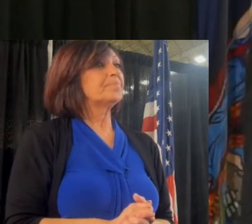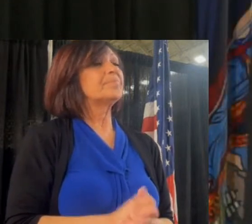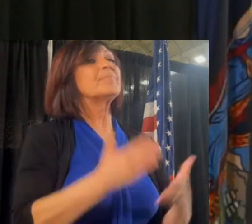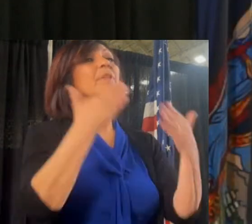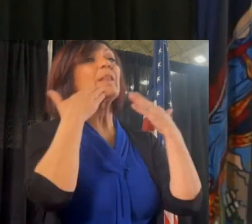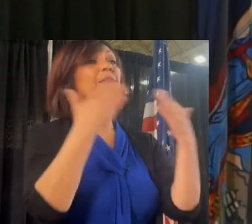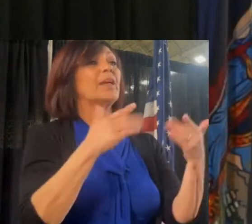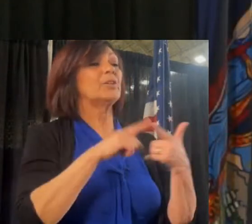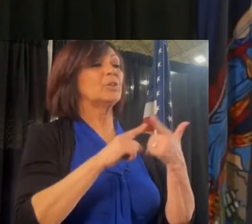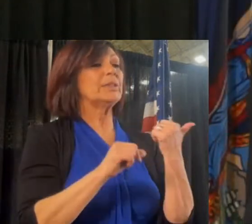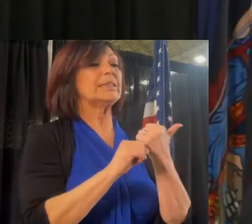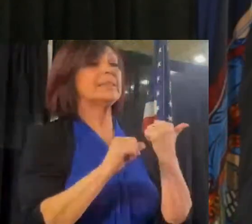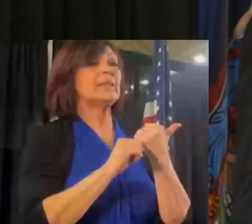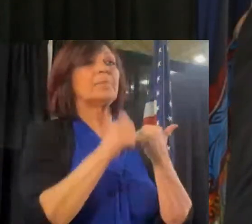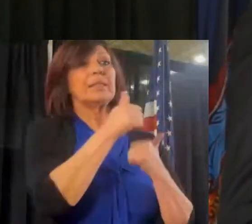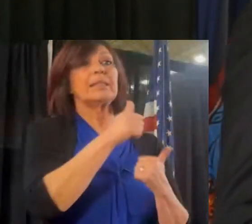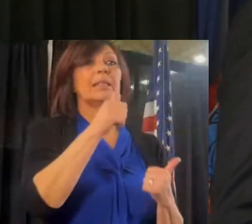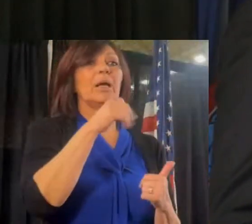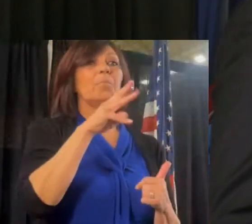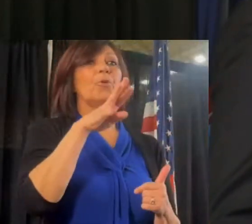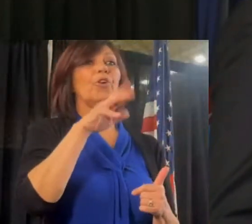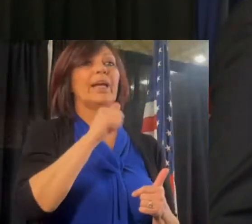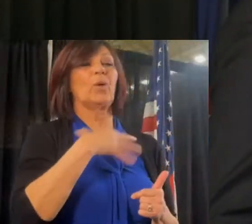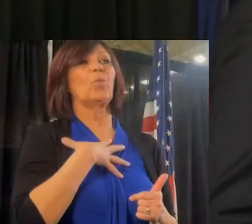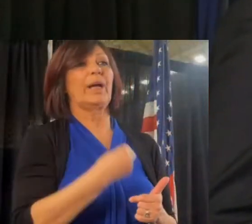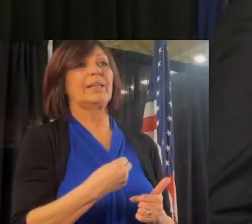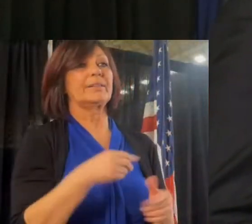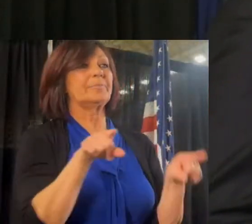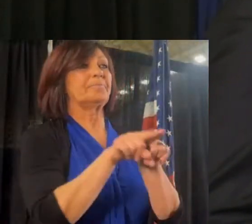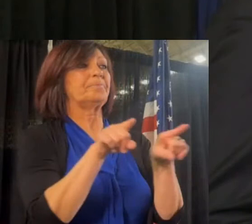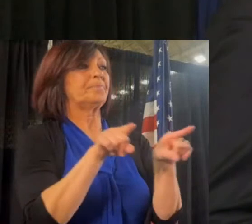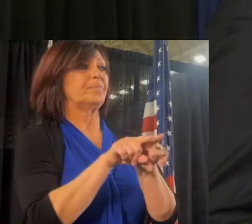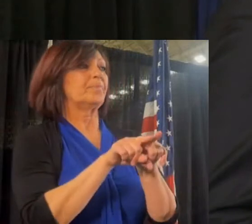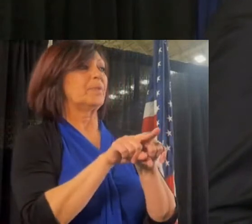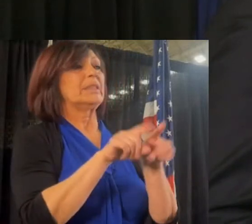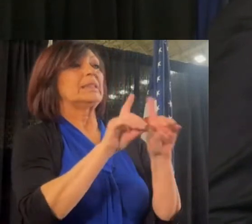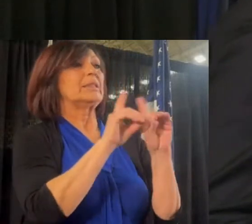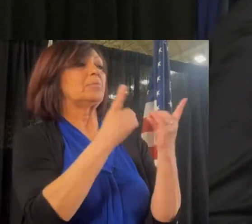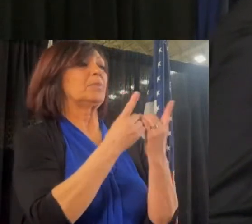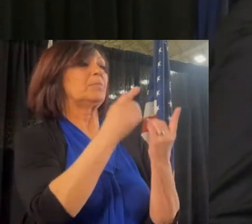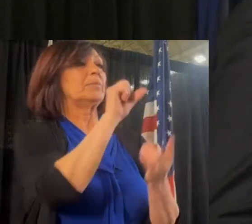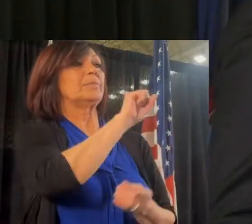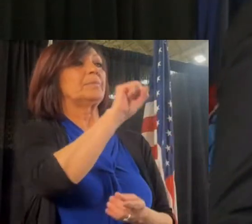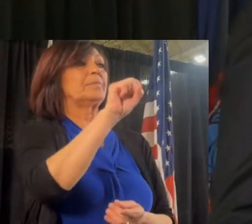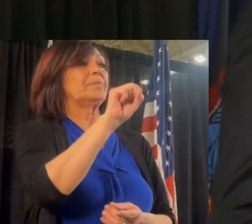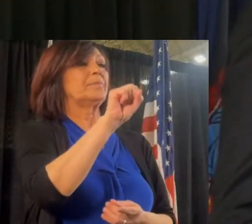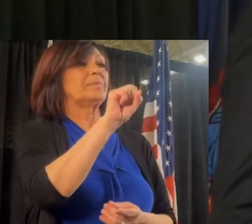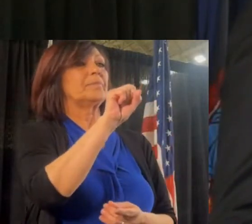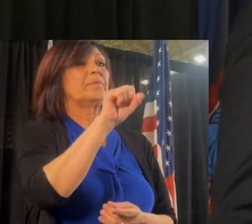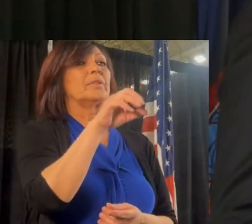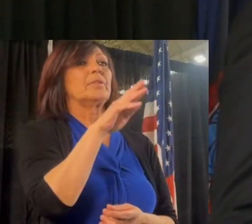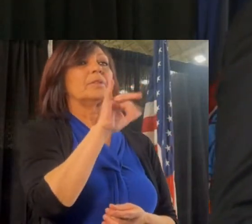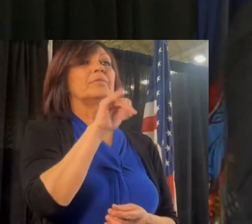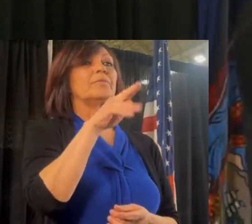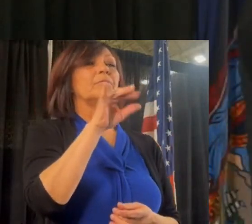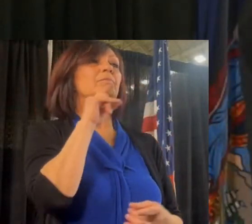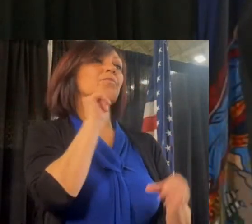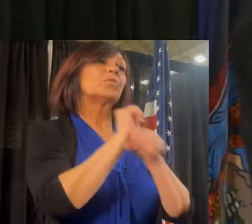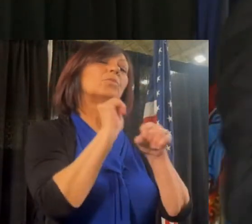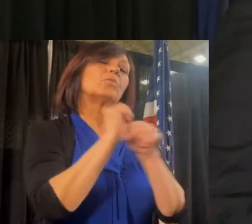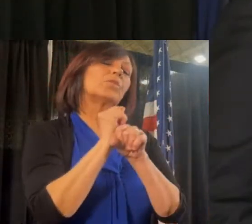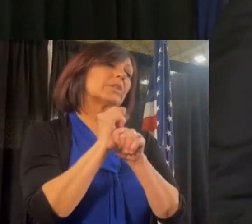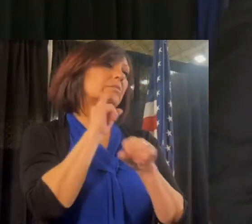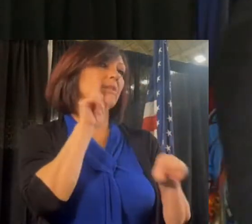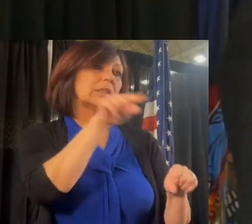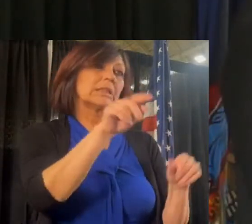Thank you to Deputy County Executive Maria White, as well as our Department of Social Service Commissioner Marie Cannon for working so vigorously on